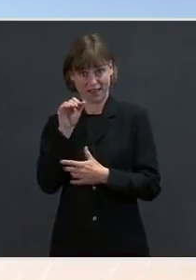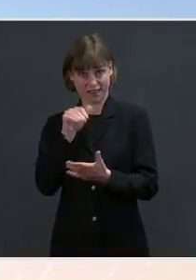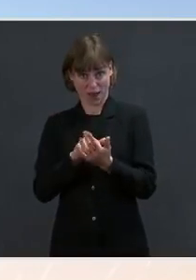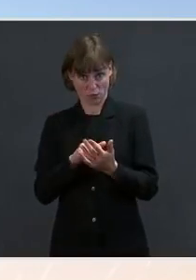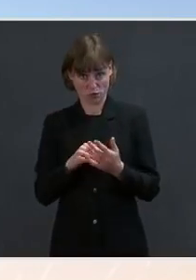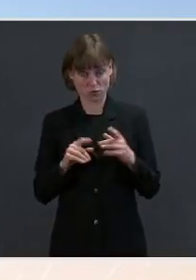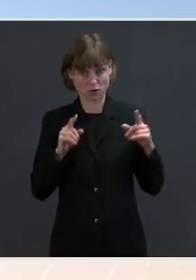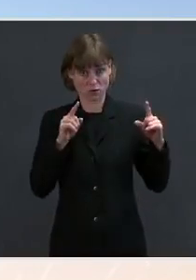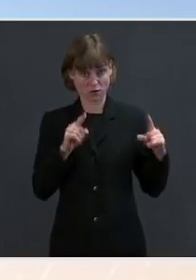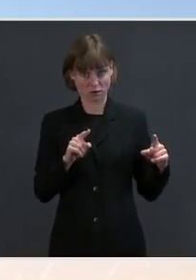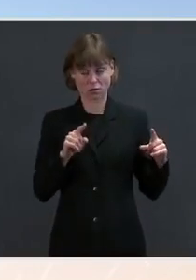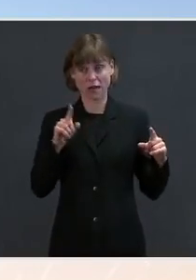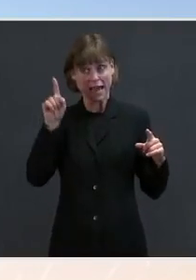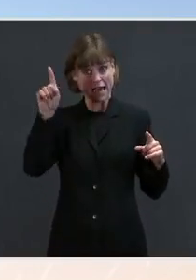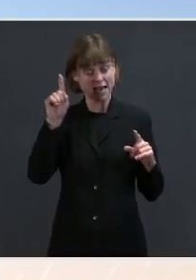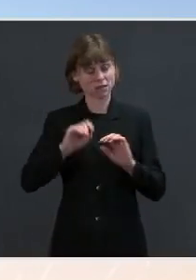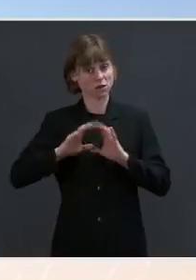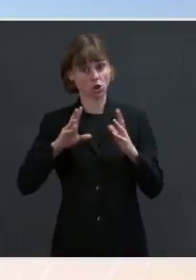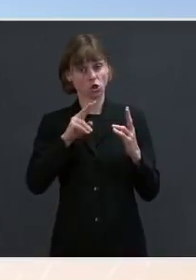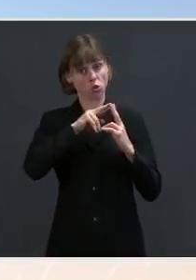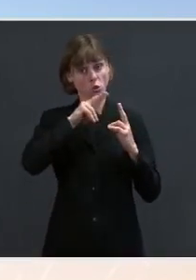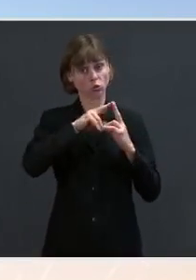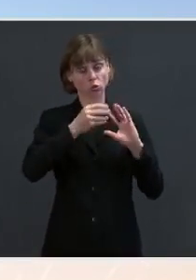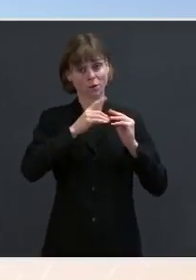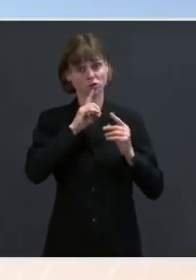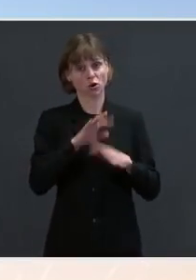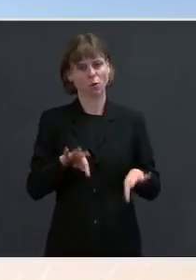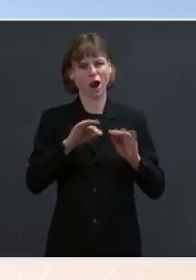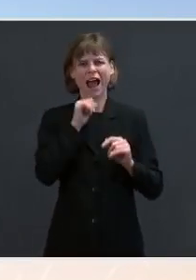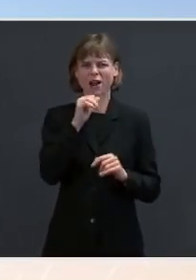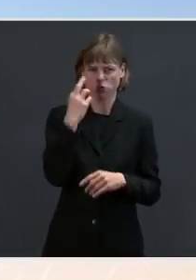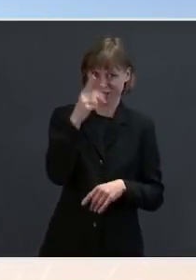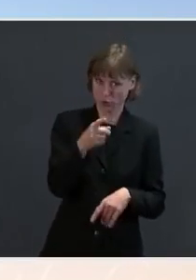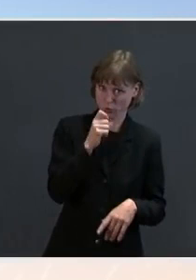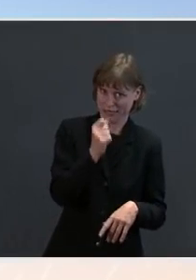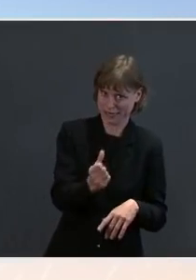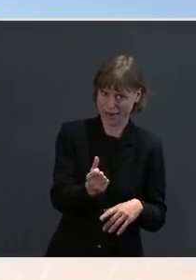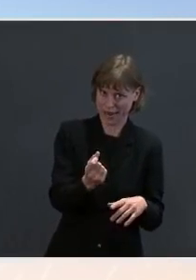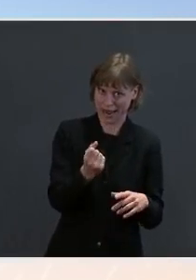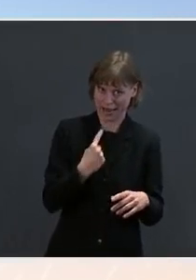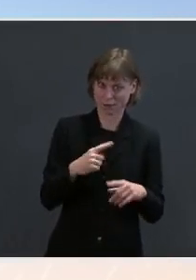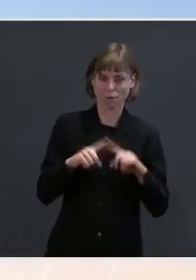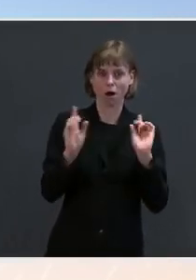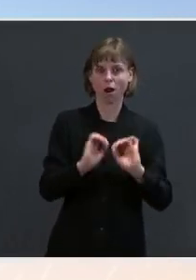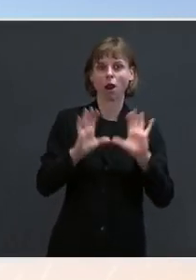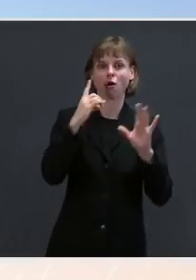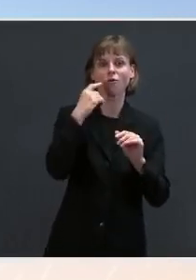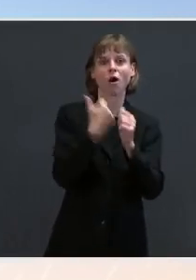him. What we're talking about here, and I realized you didn't actually ask this, but just for clarity for everyone, is